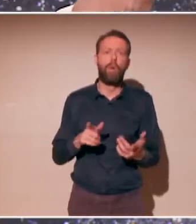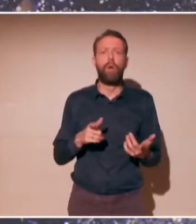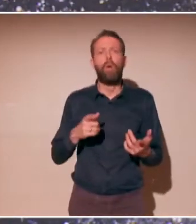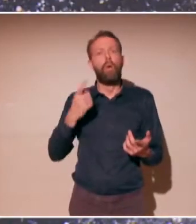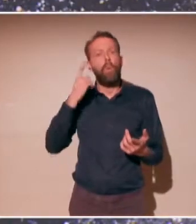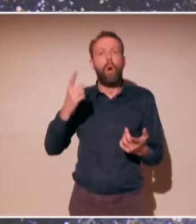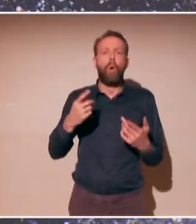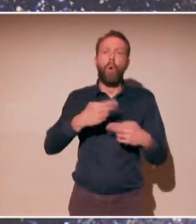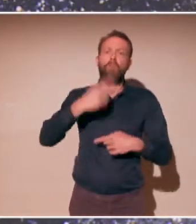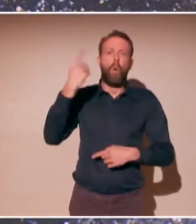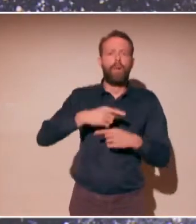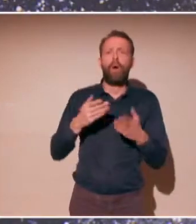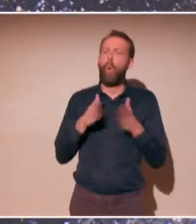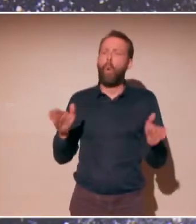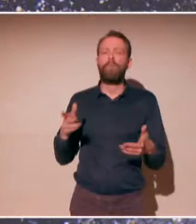our new digital